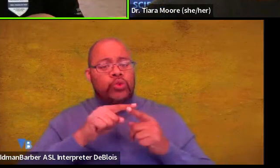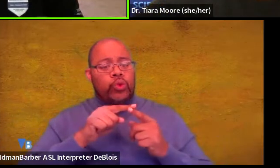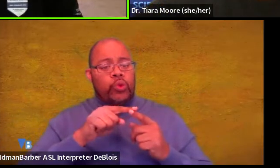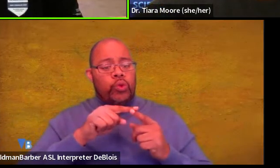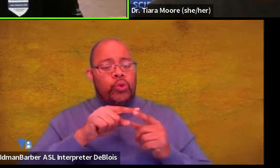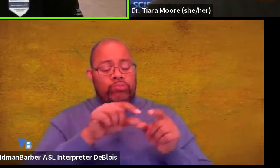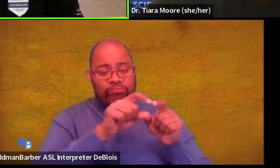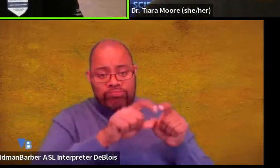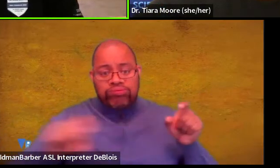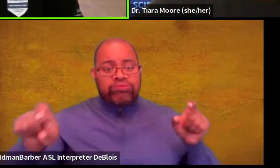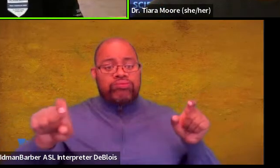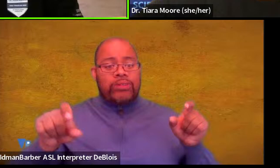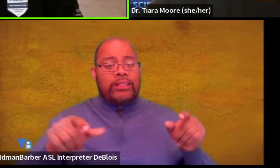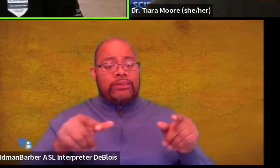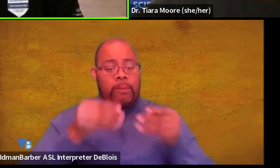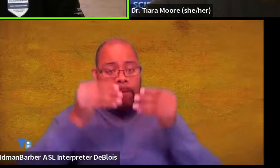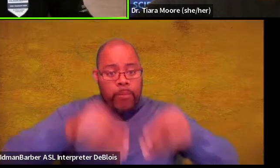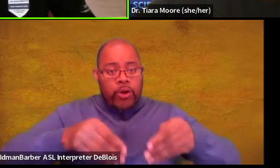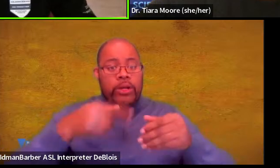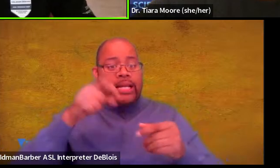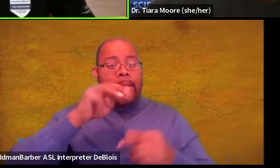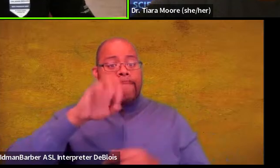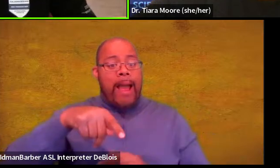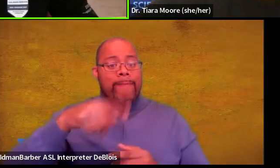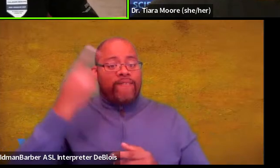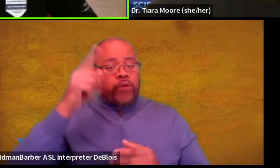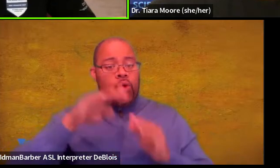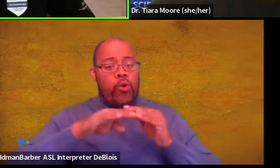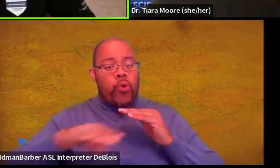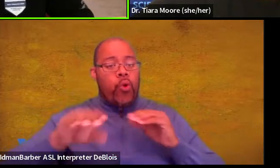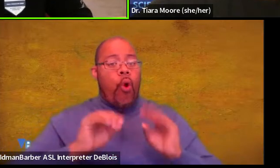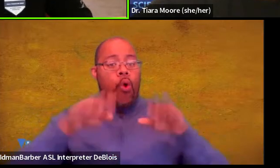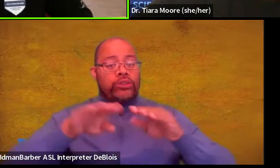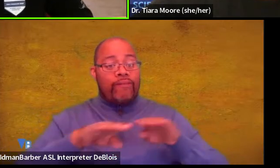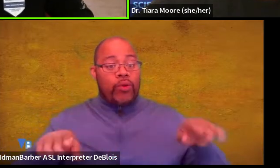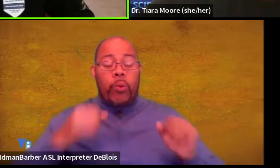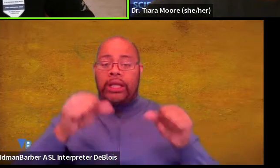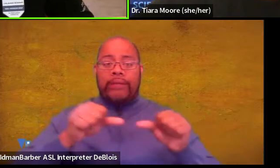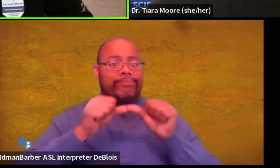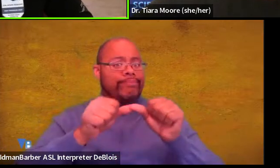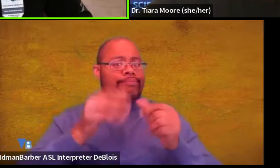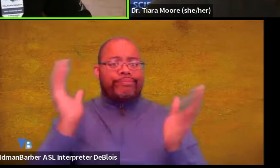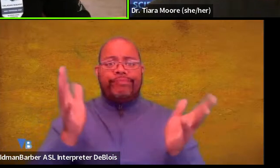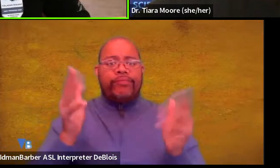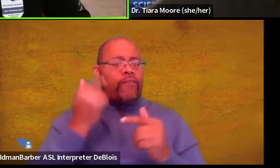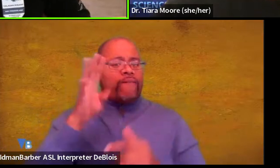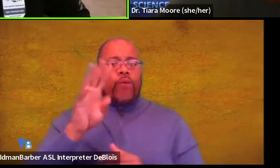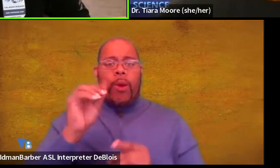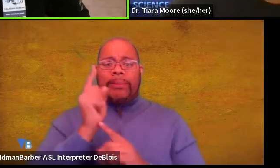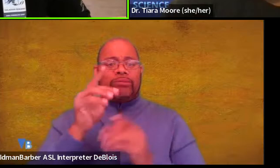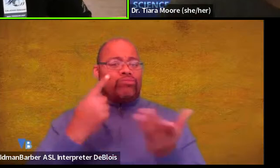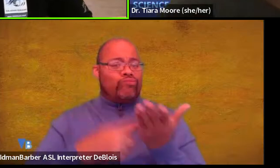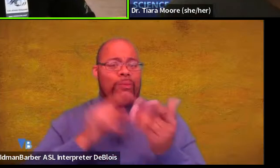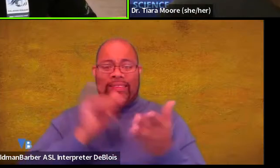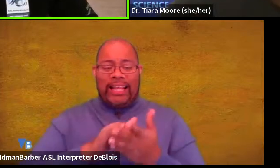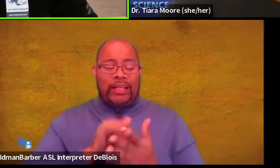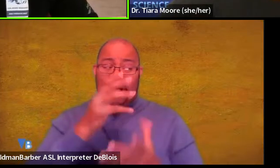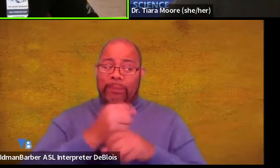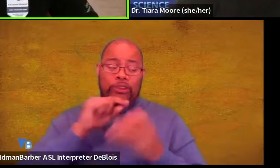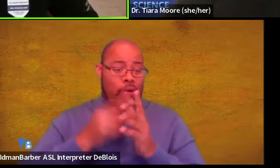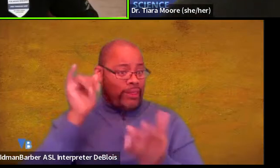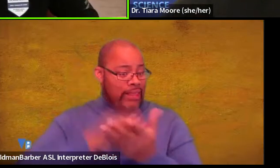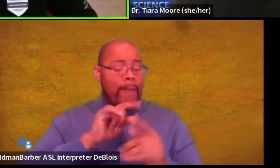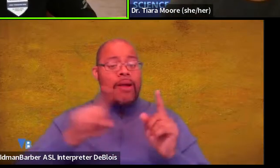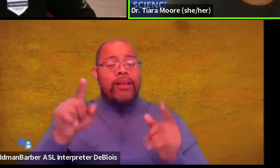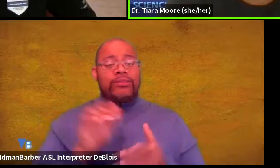those cables, we need the maps of the seafloor. Boy, we could go on and on for another 40 minutes about that. Don't get me started on that,